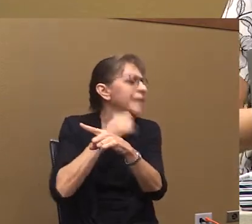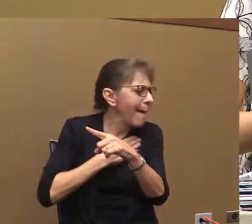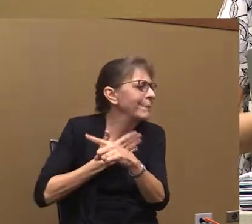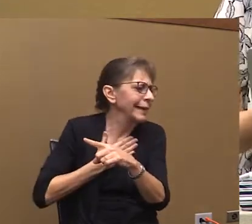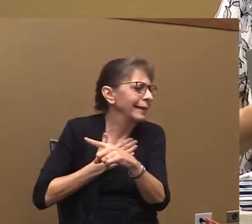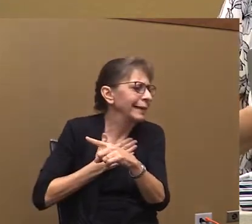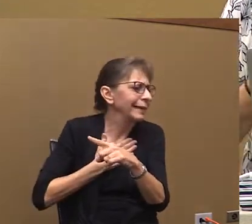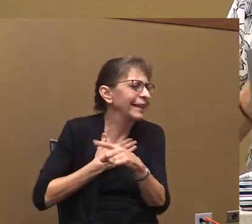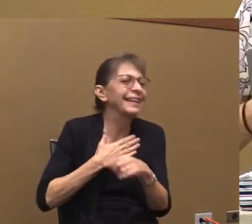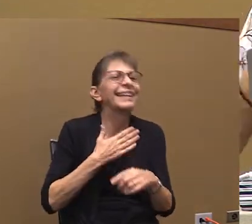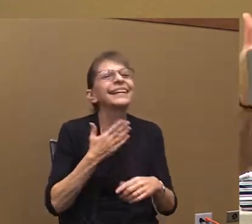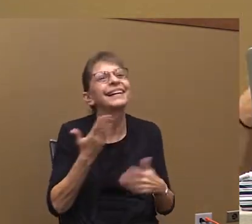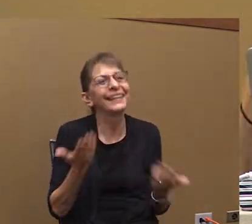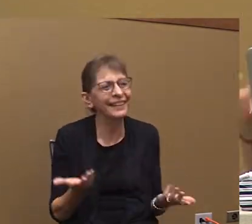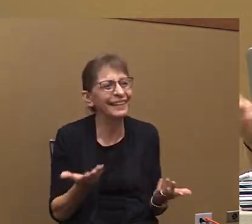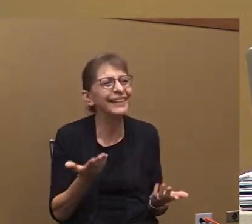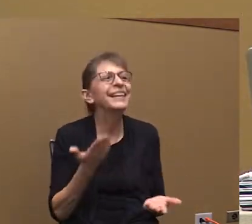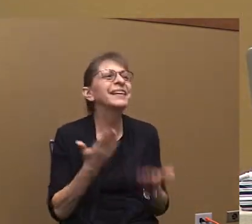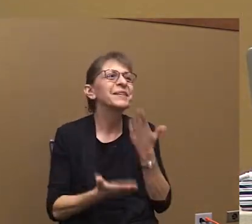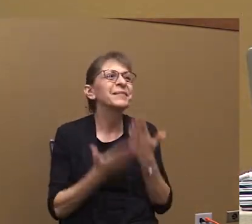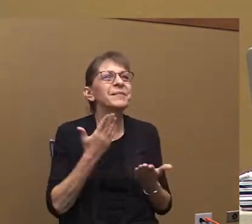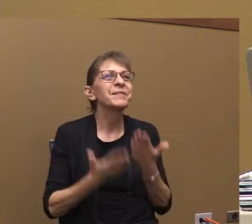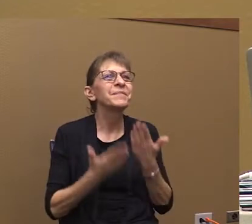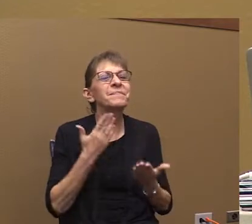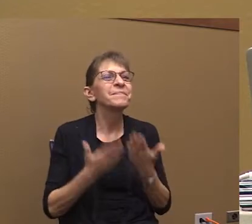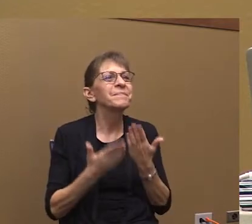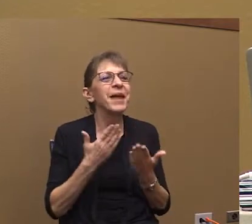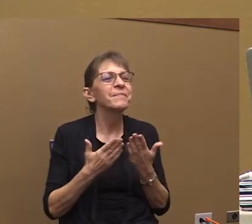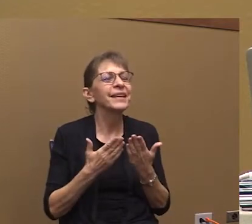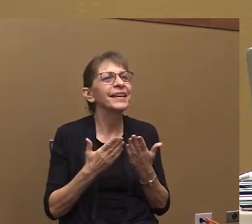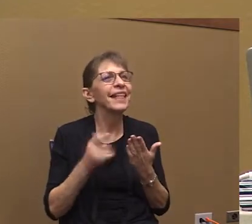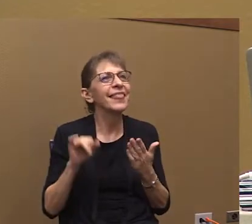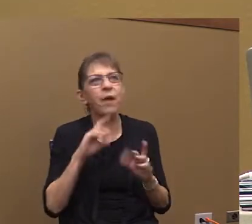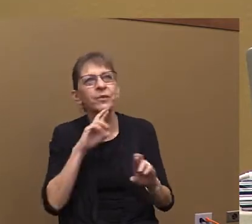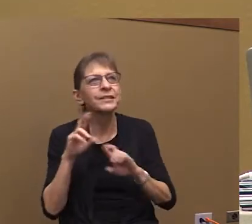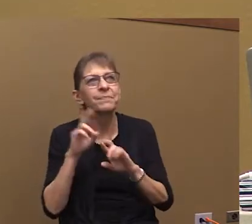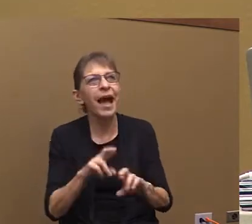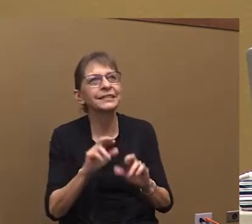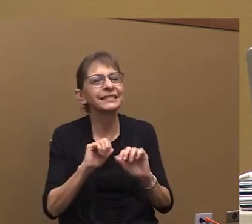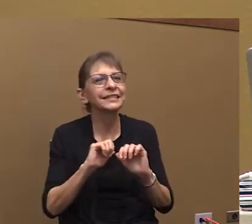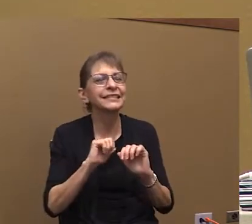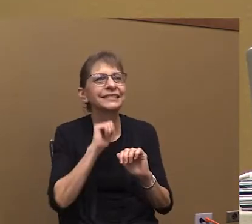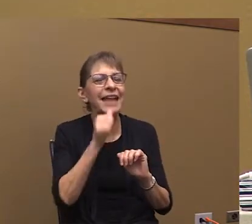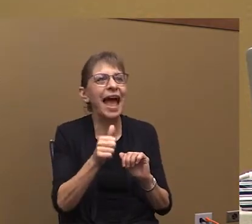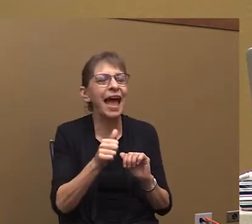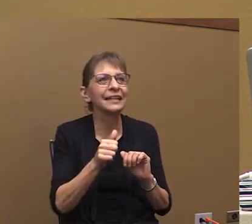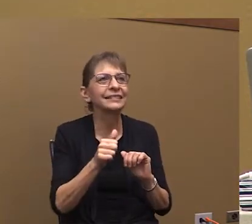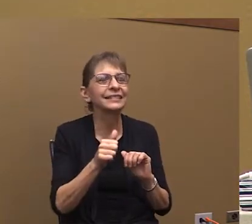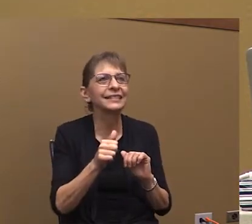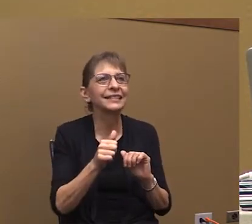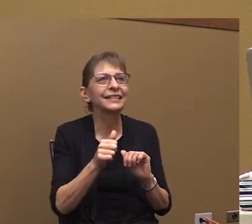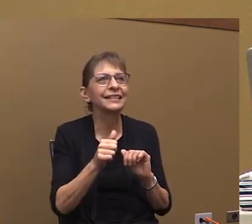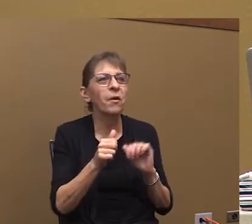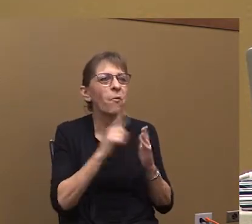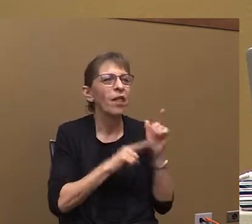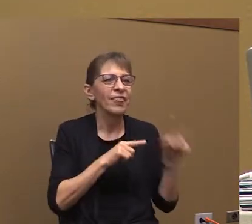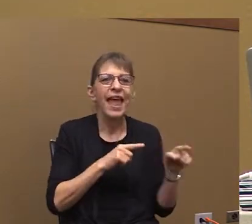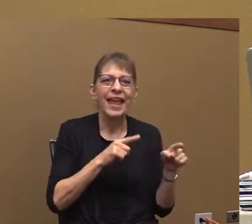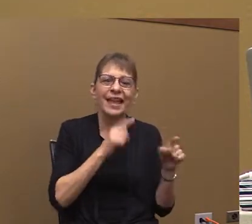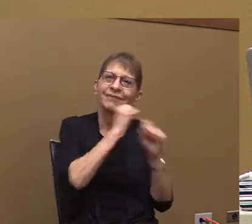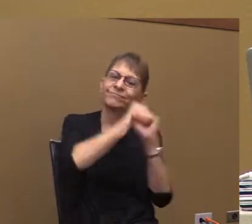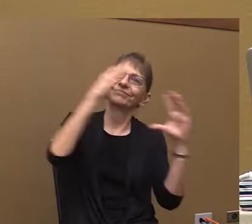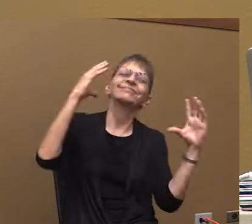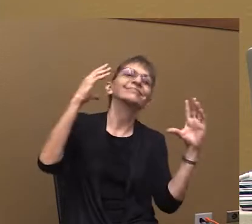that happens with our kids too, and we have to explain that we have to think that they may not